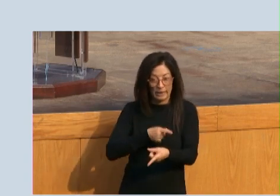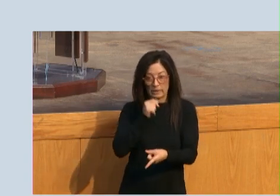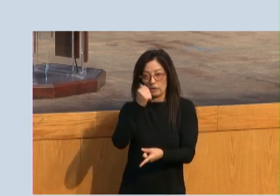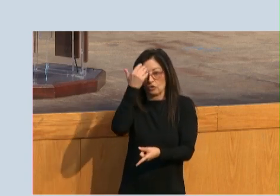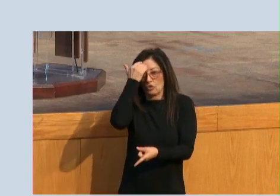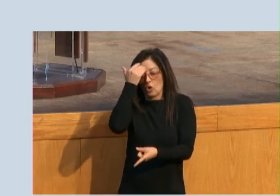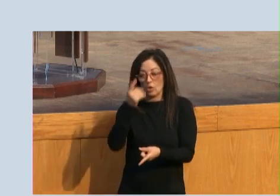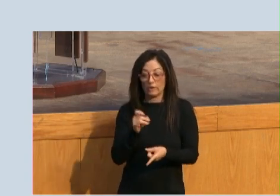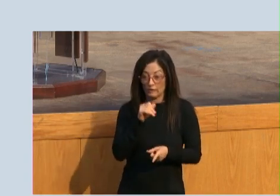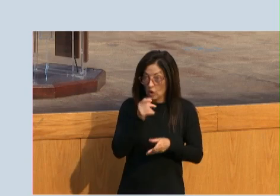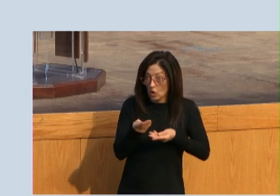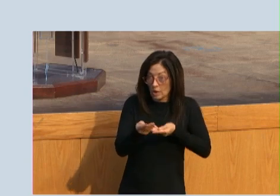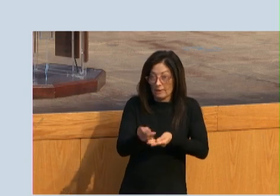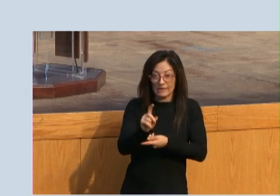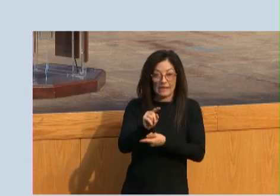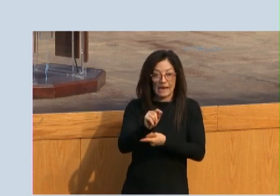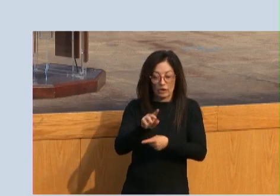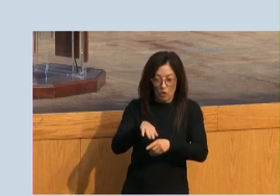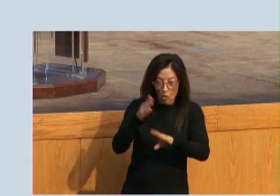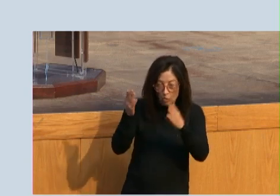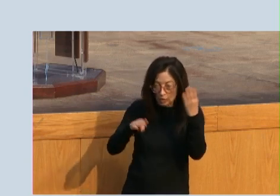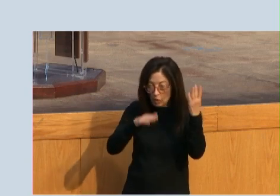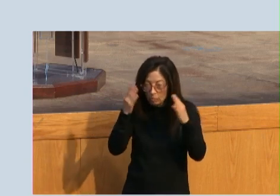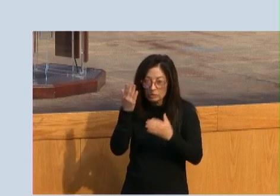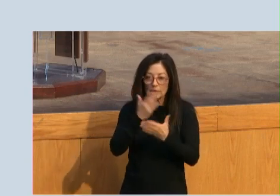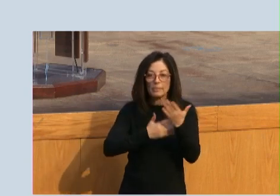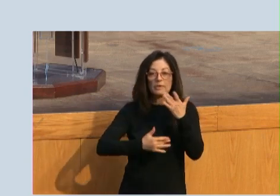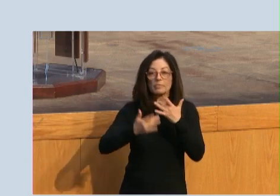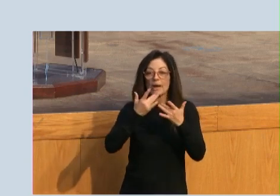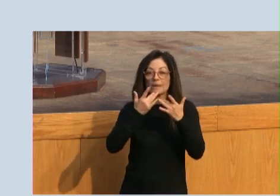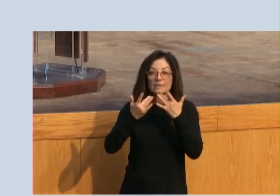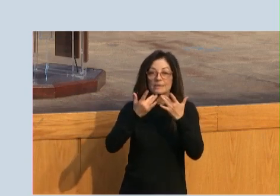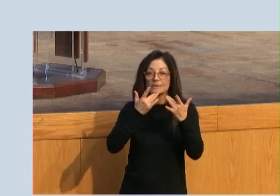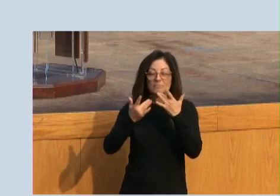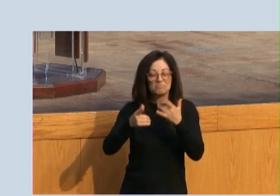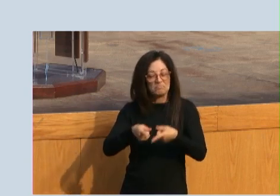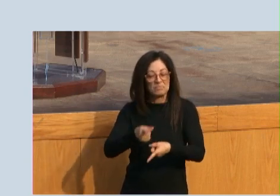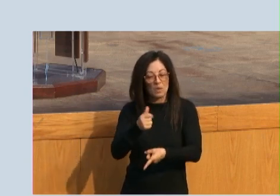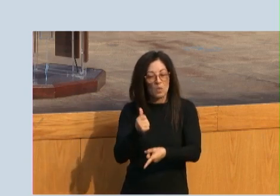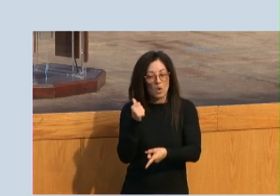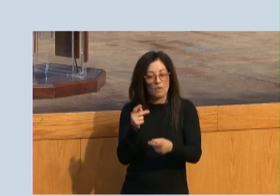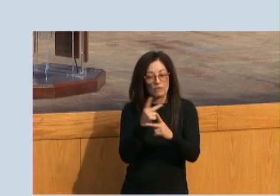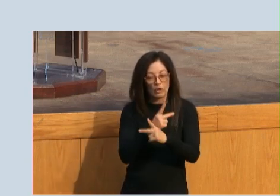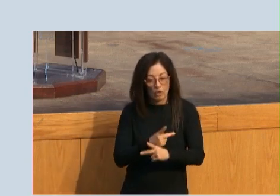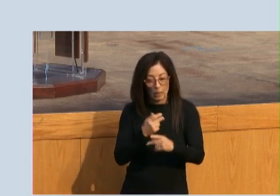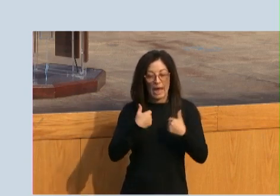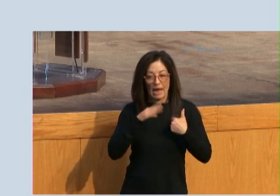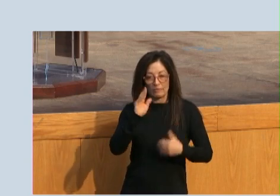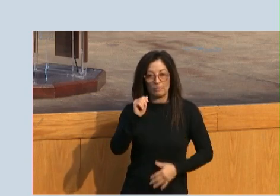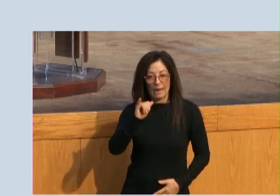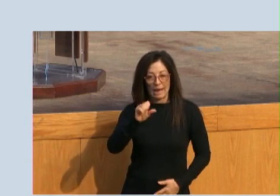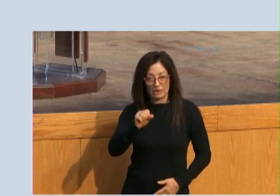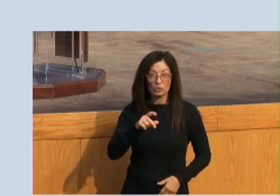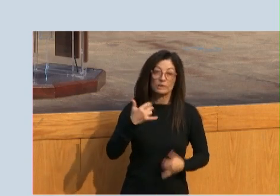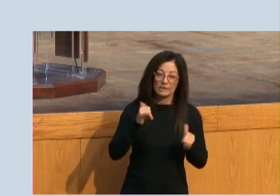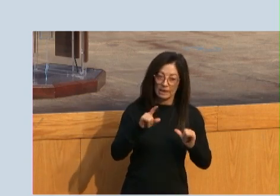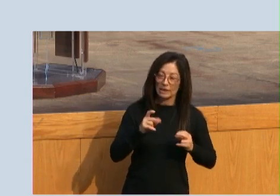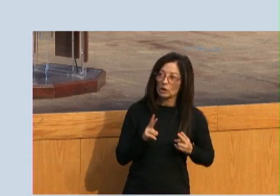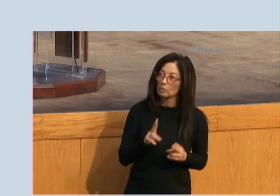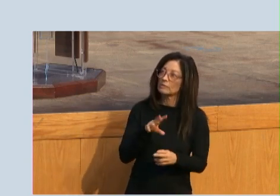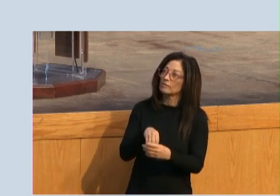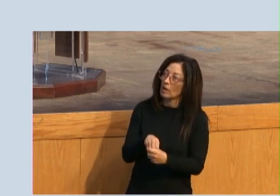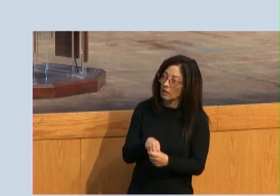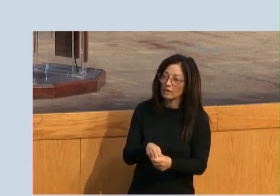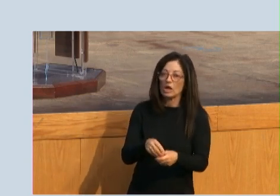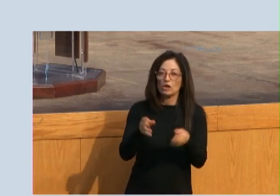don't give it data to uncover some of these biases, it's not going to figure out that there's a bias. So we still need humans in the loop, very much